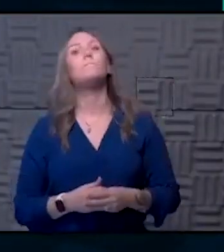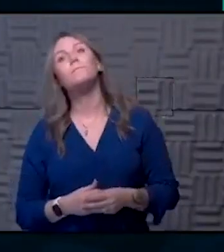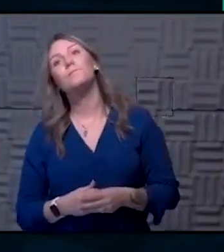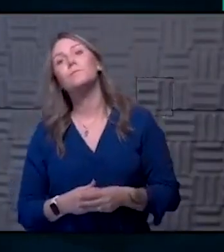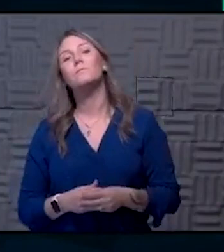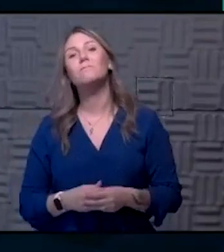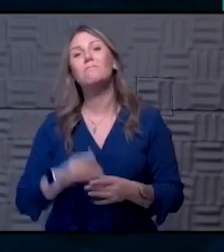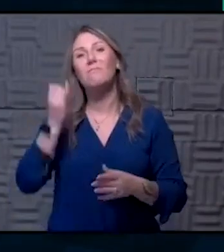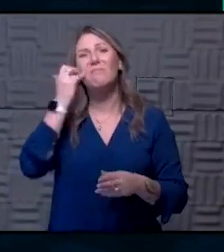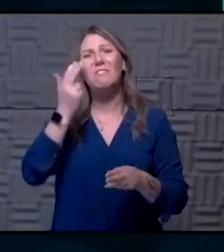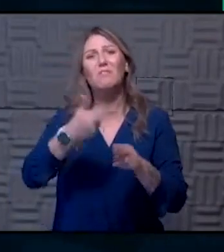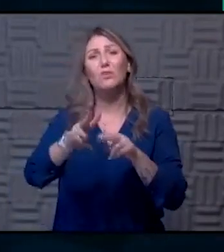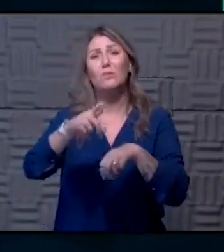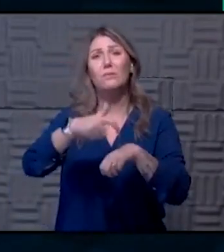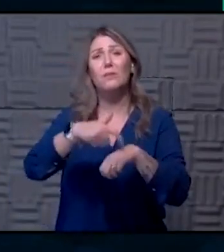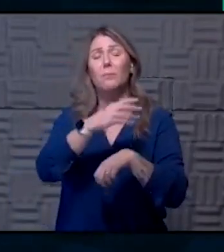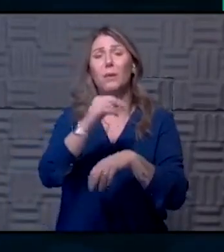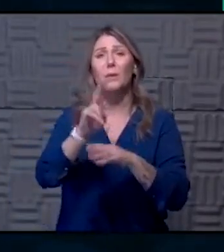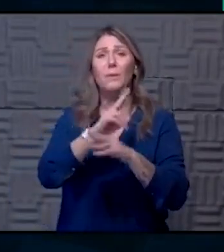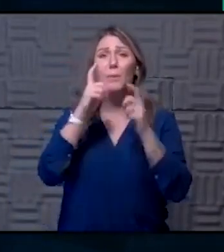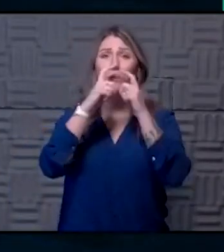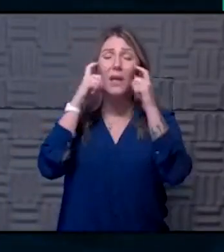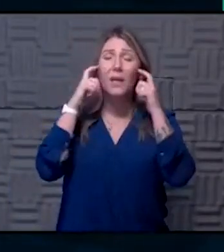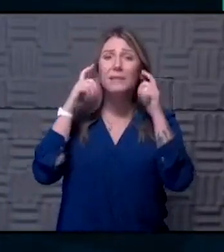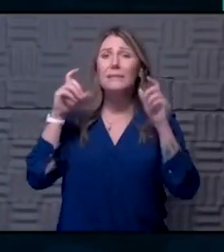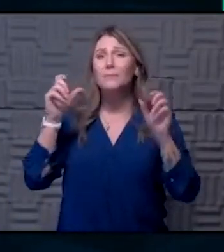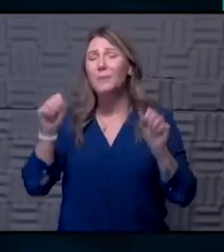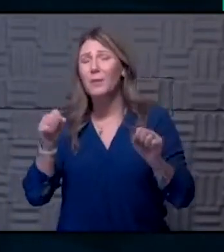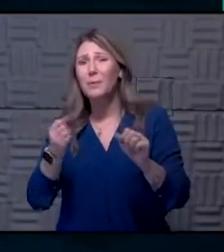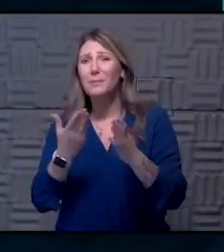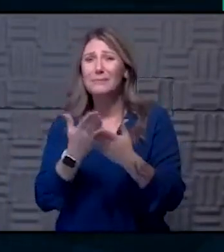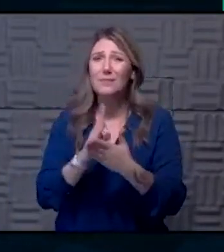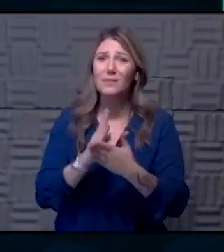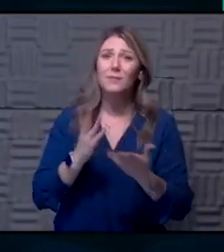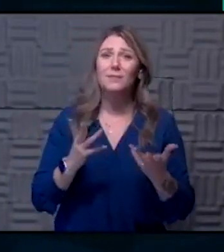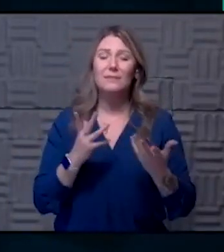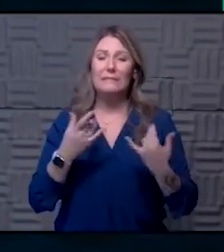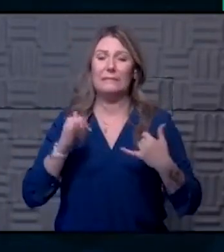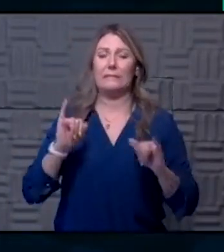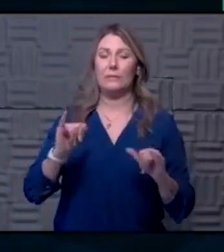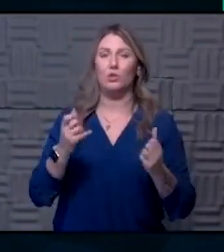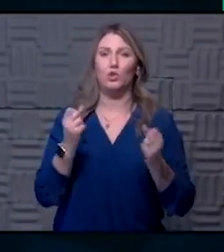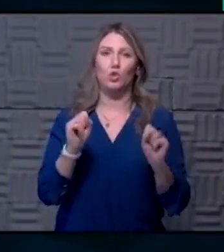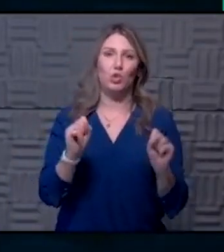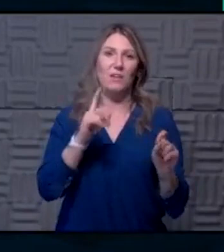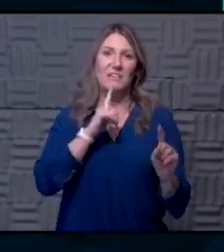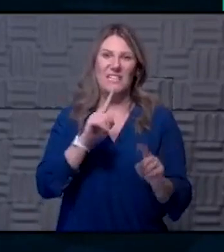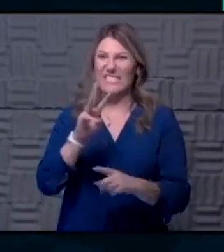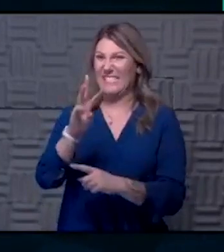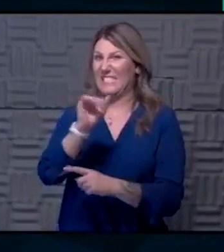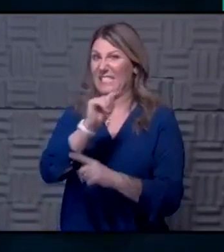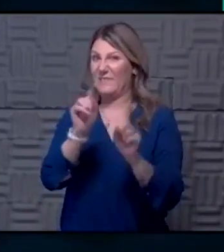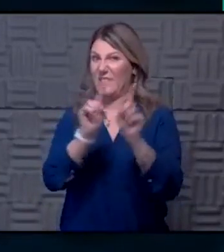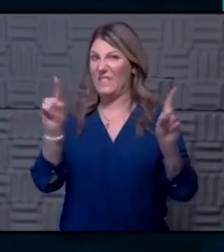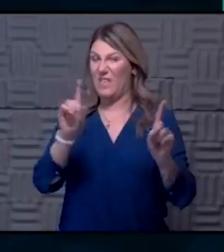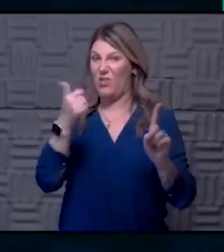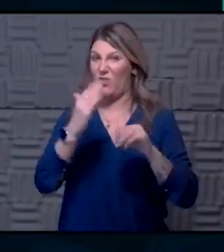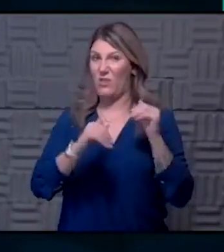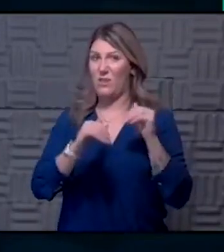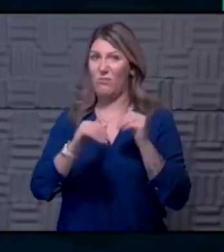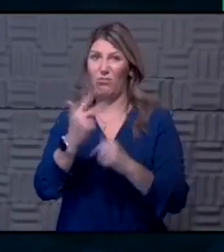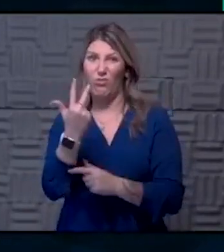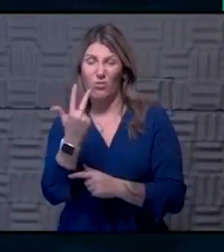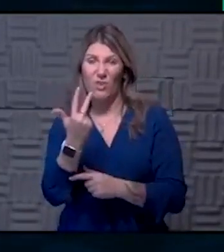it is a short duration and they have the mask on, probably it's okay. I would still try to, stay 6 feet rather than 3, because